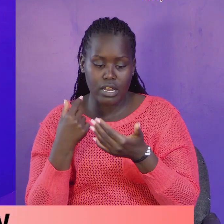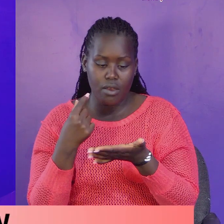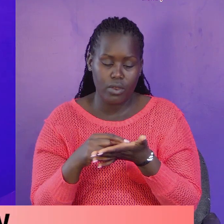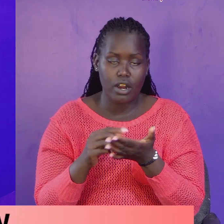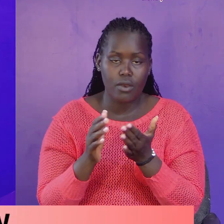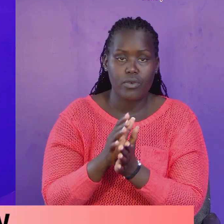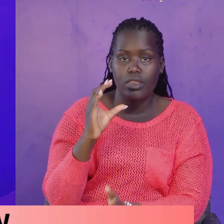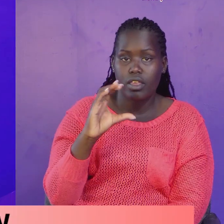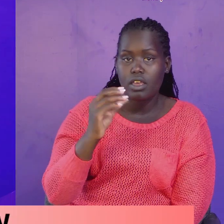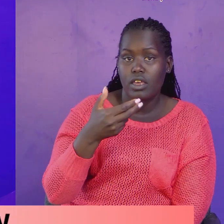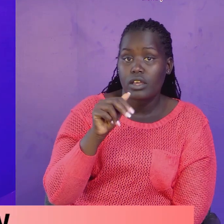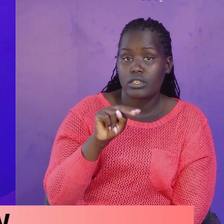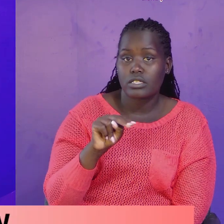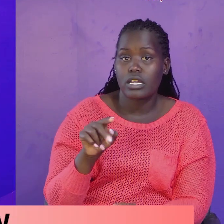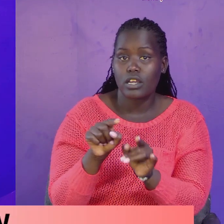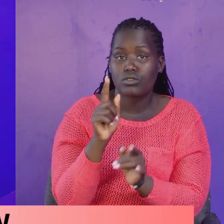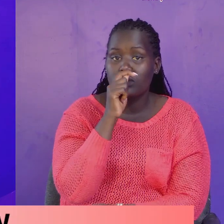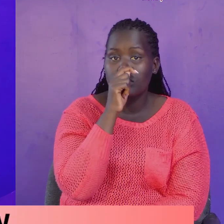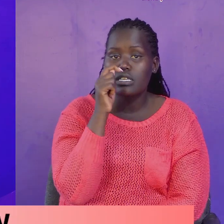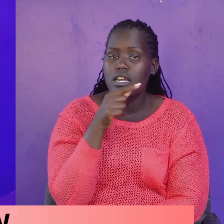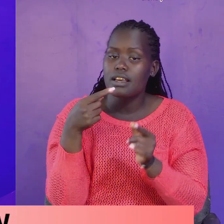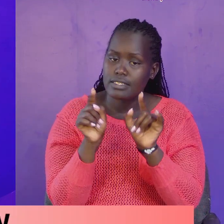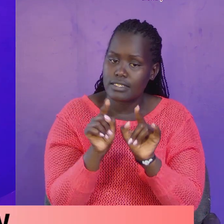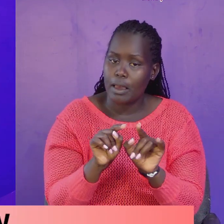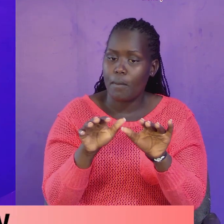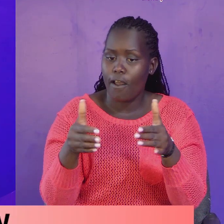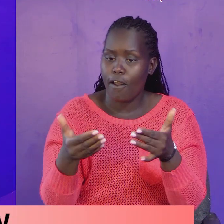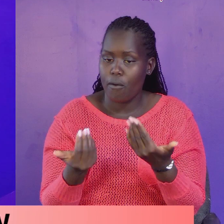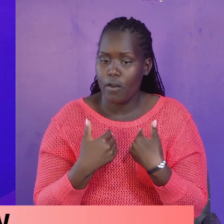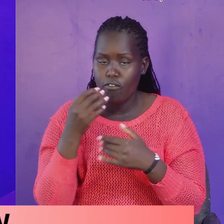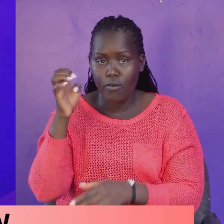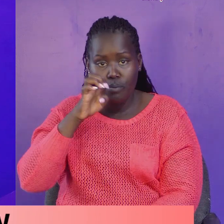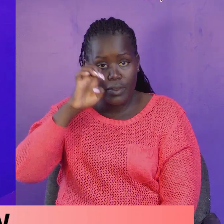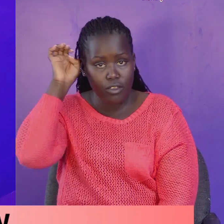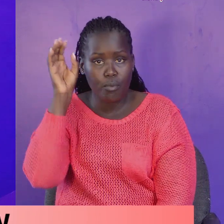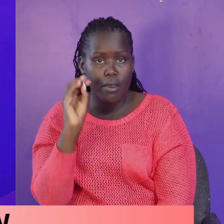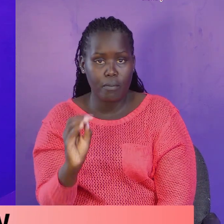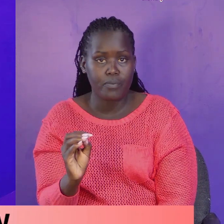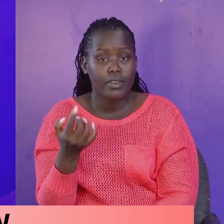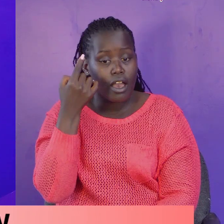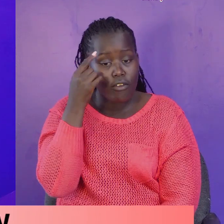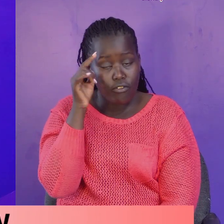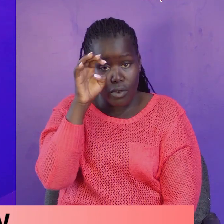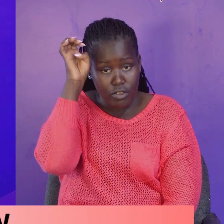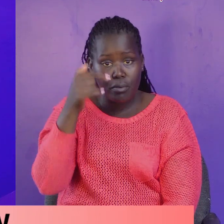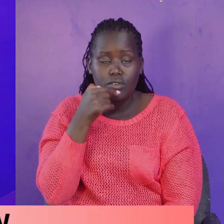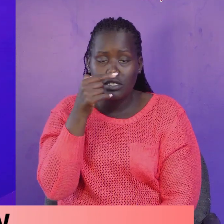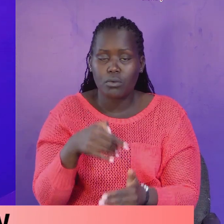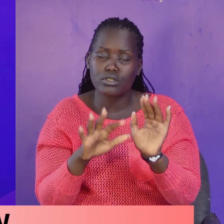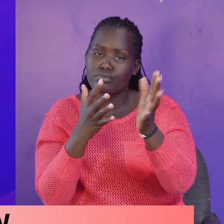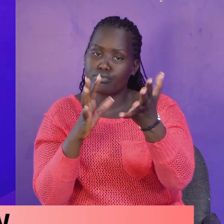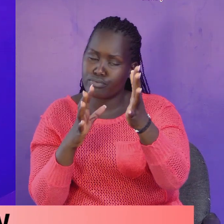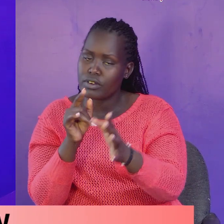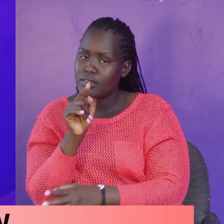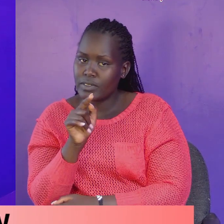and Tanzania, it is not the same way we have for Ethiopia. So for Ethiopia, we'll say congratulations. This one was